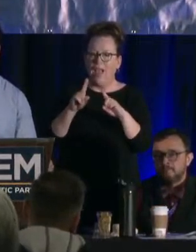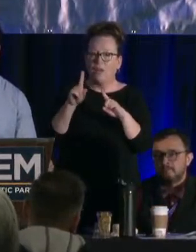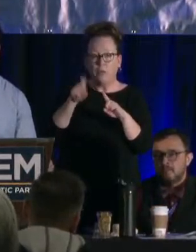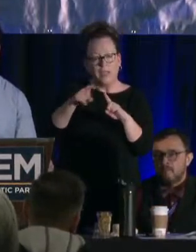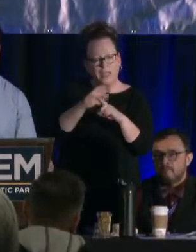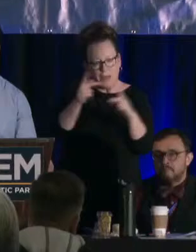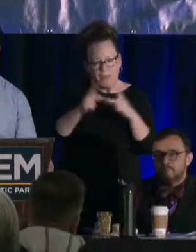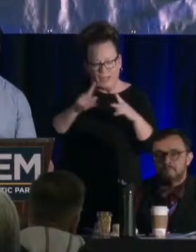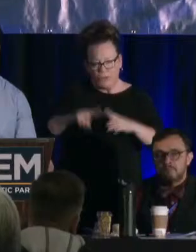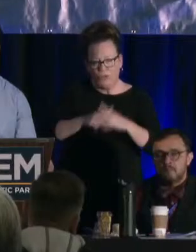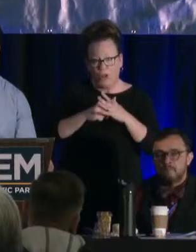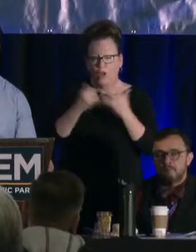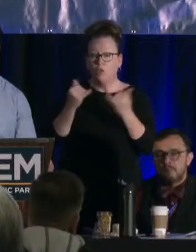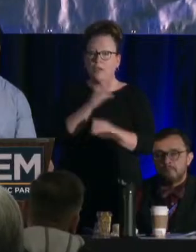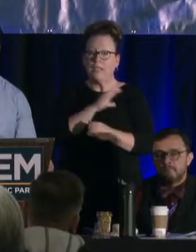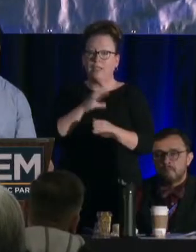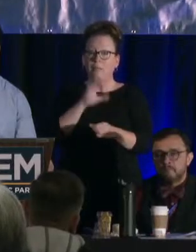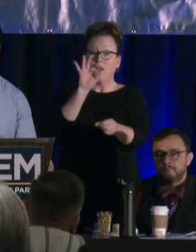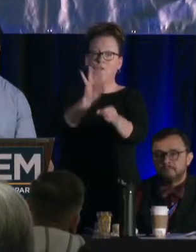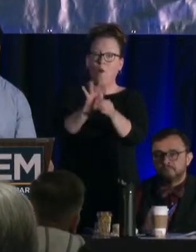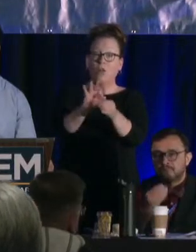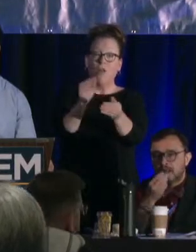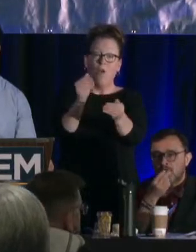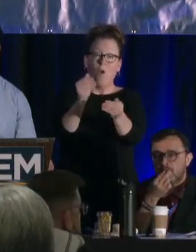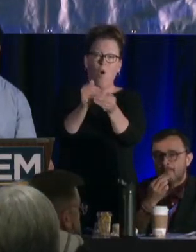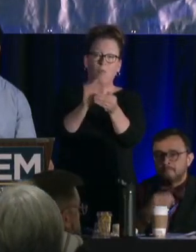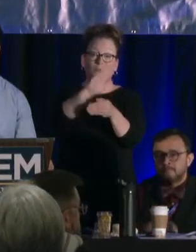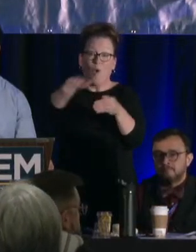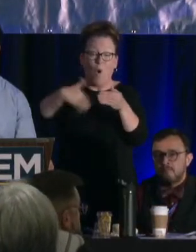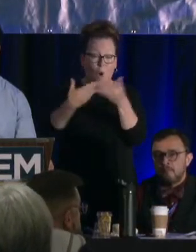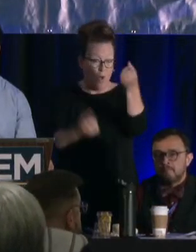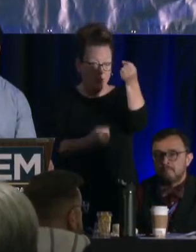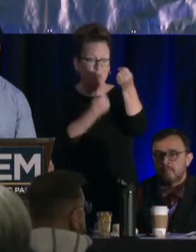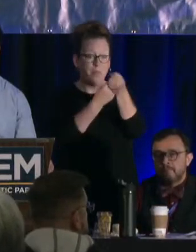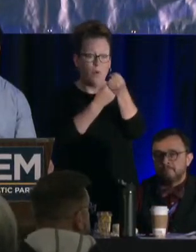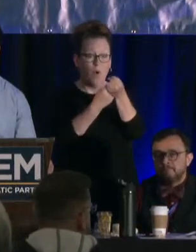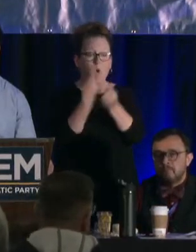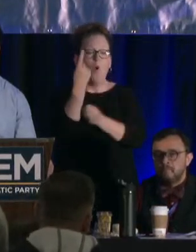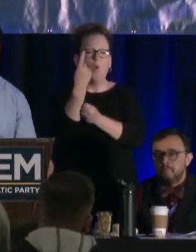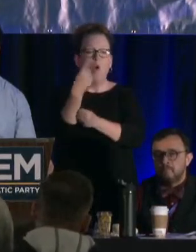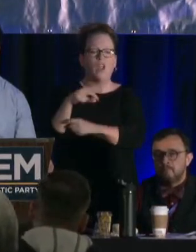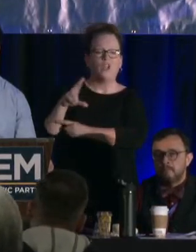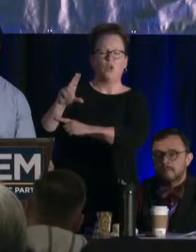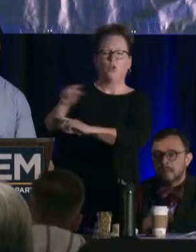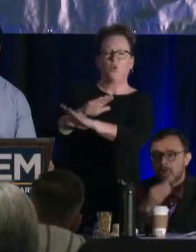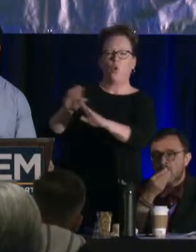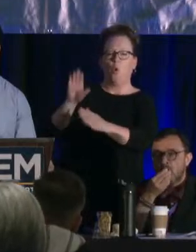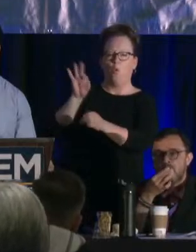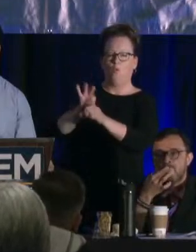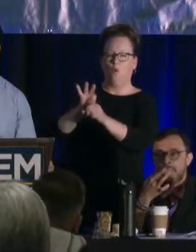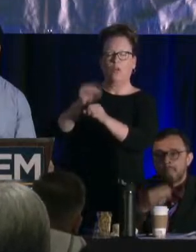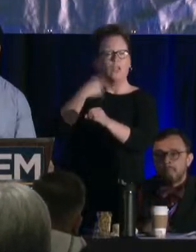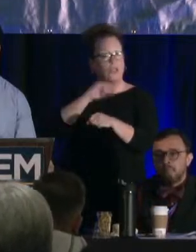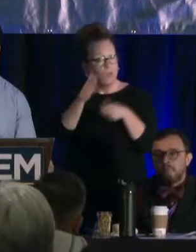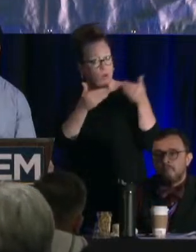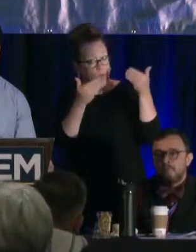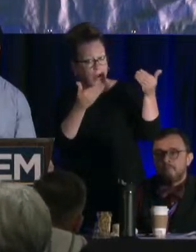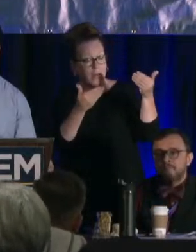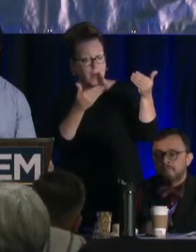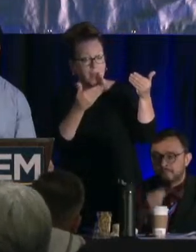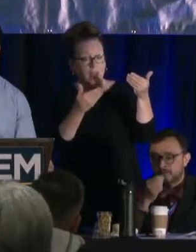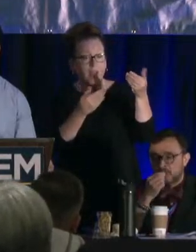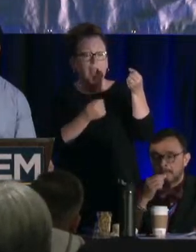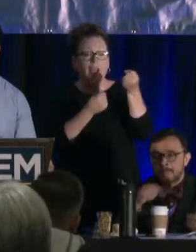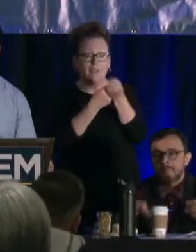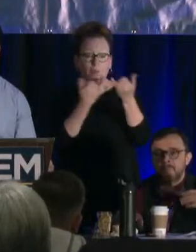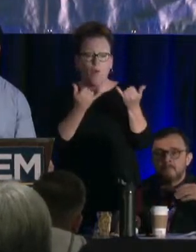So this committee voted almost all in support. There was one no vote. So we are recommending, and I highly am in support of this. I'm